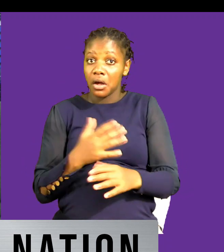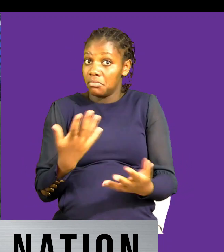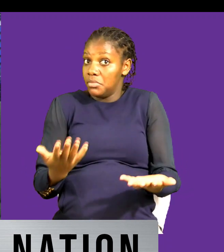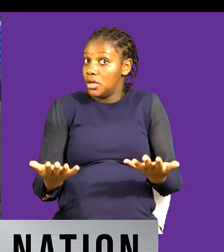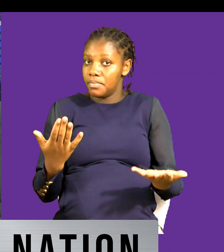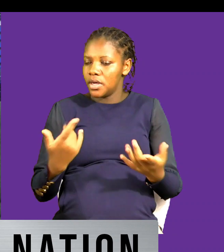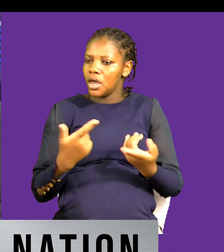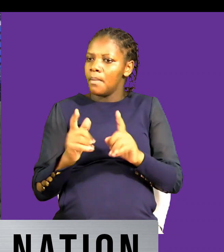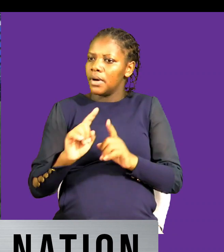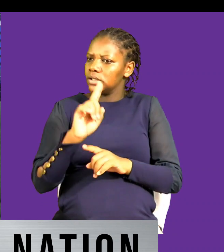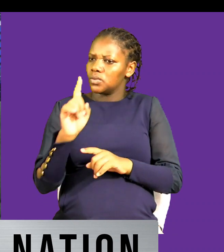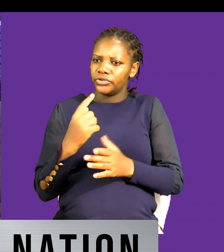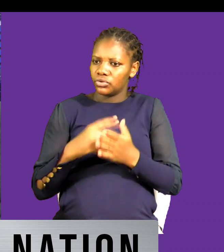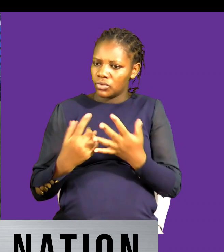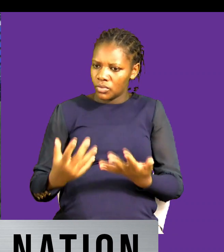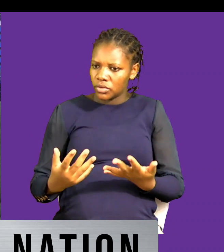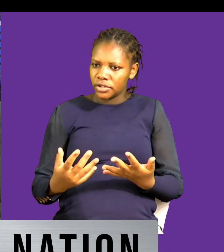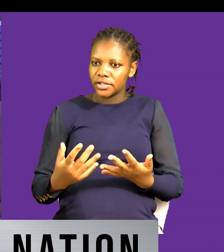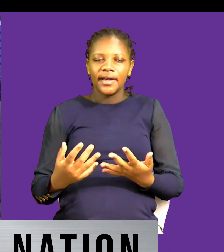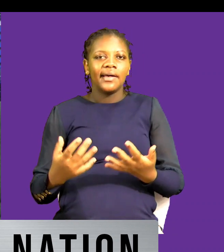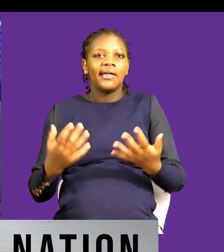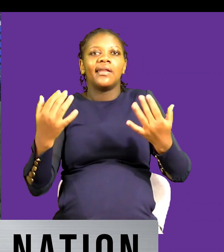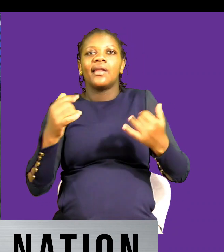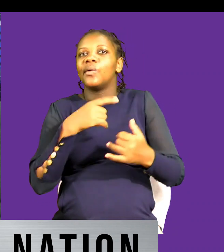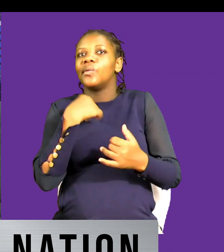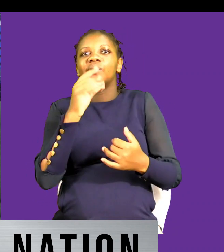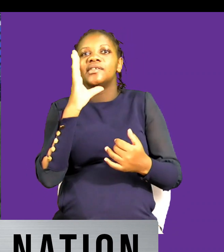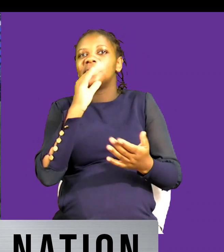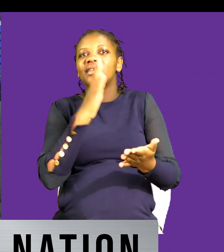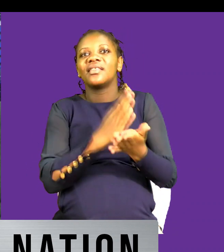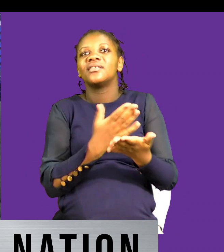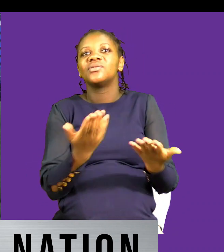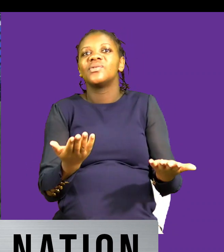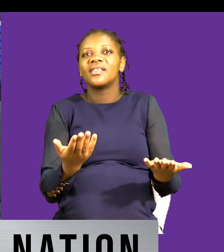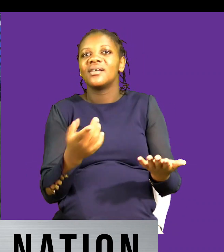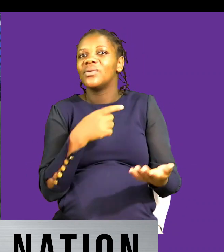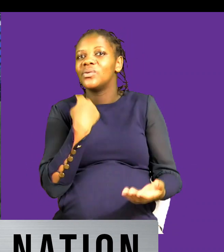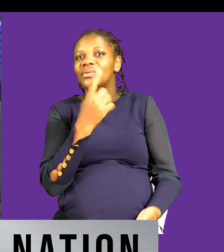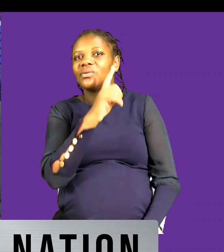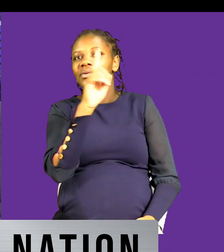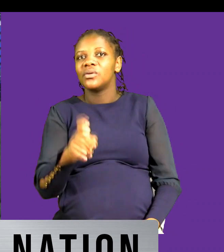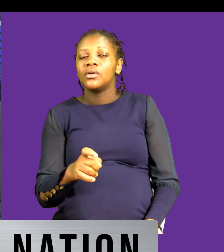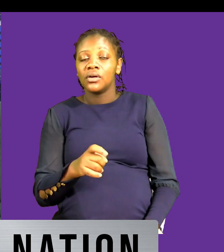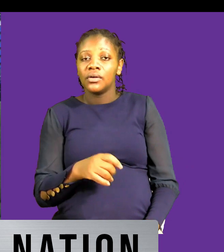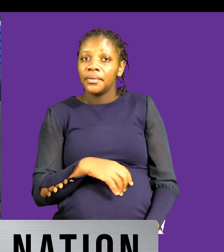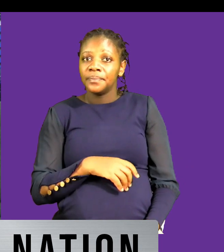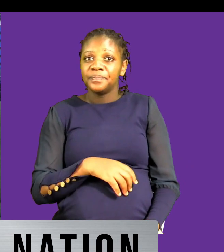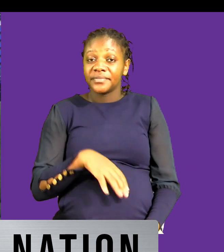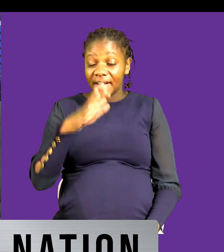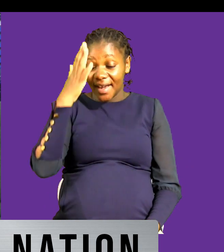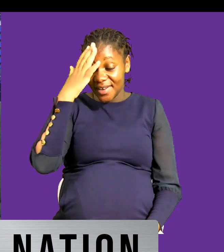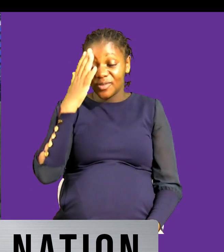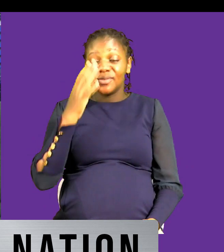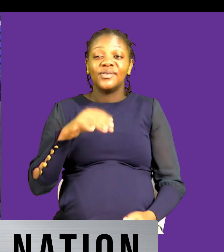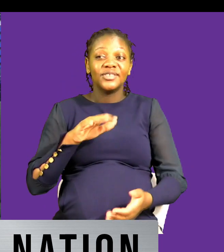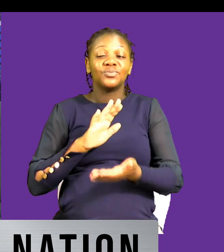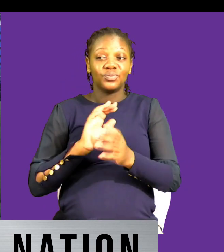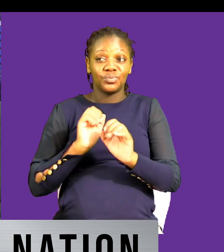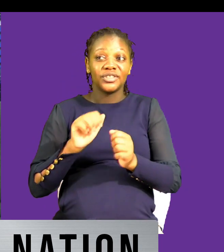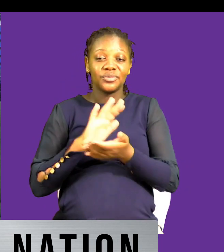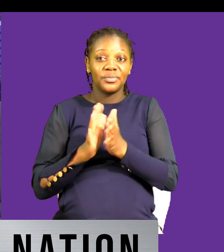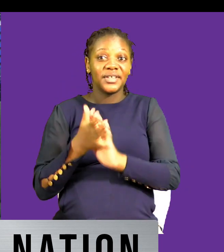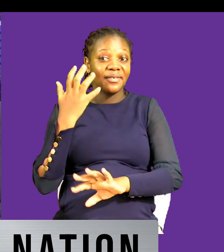now the question lies, who is genuine in this? It's going to be hard to see who is genuine because even